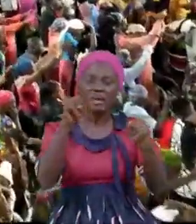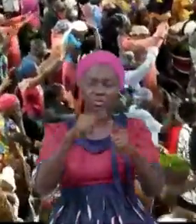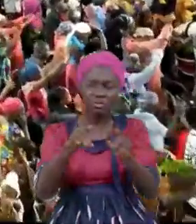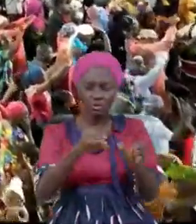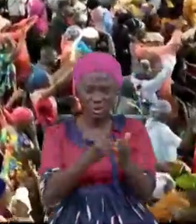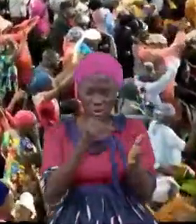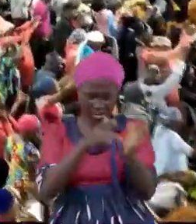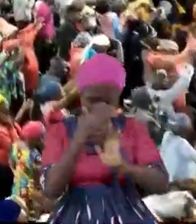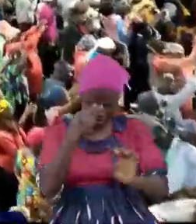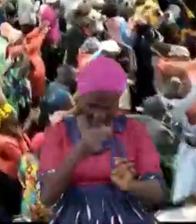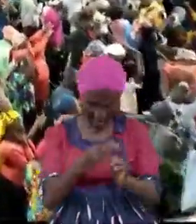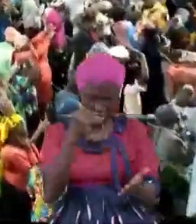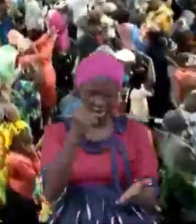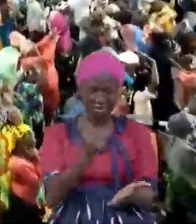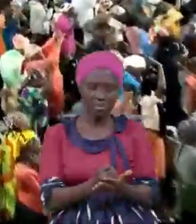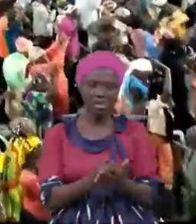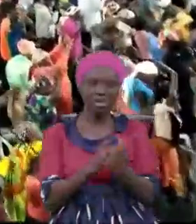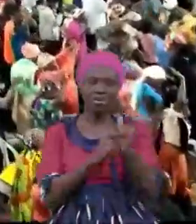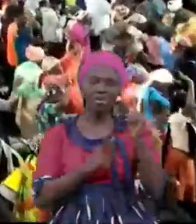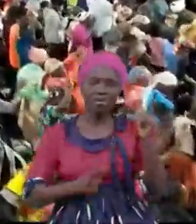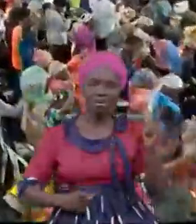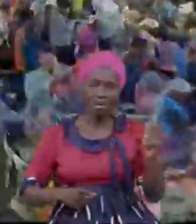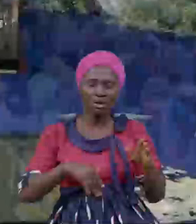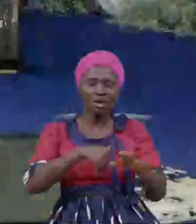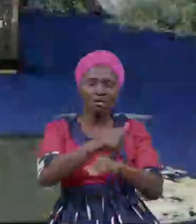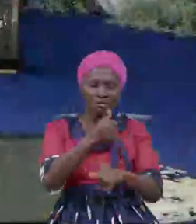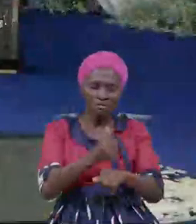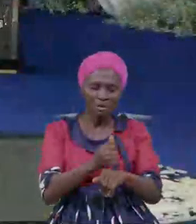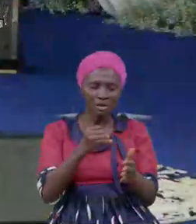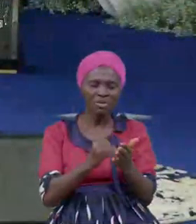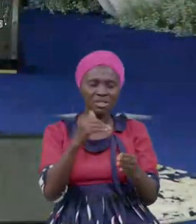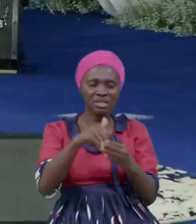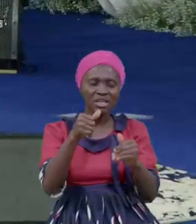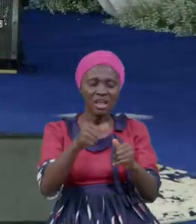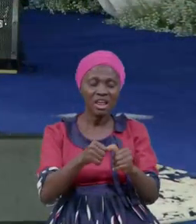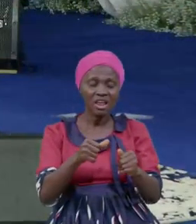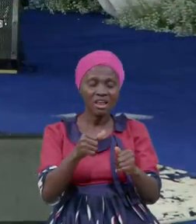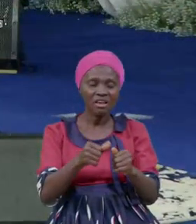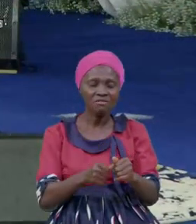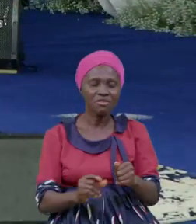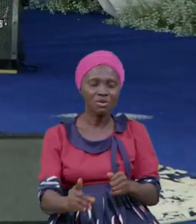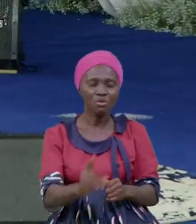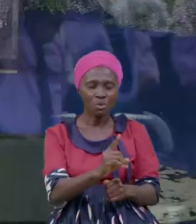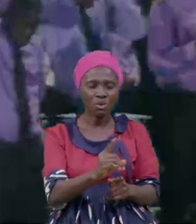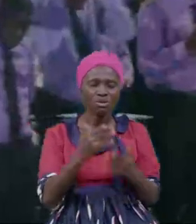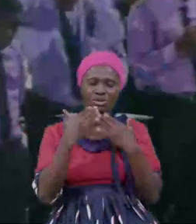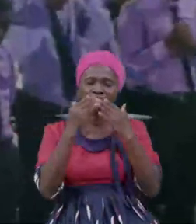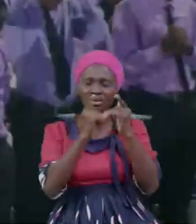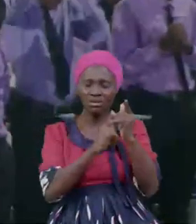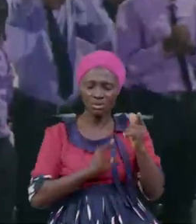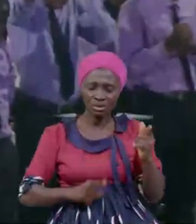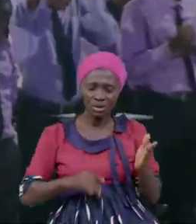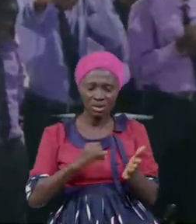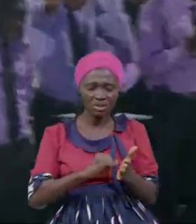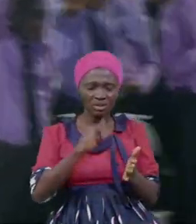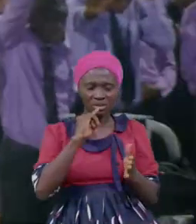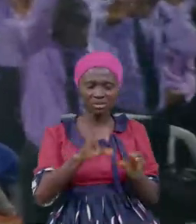confirm it in everyone. Thank you, Lord. It is done.